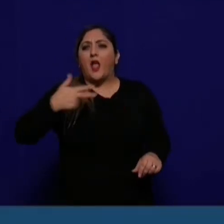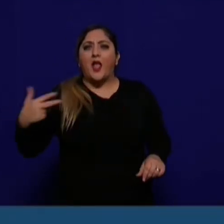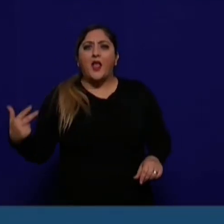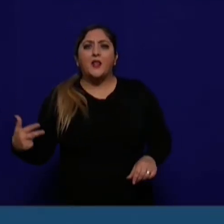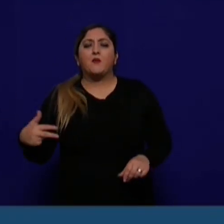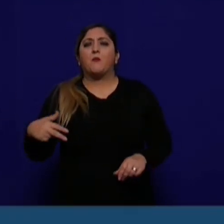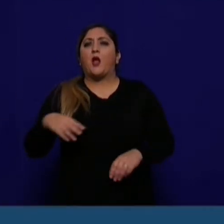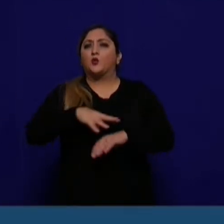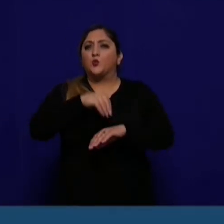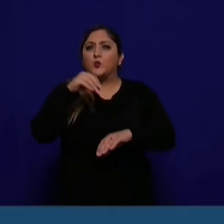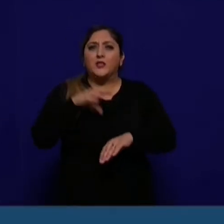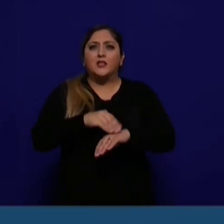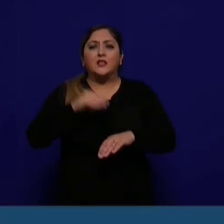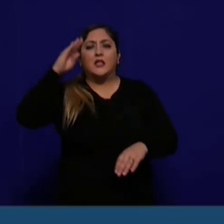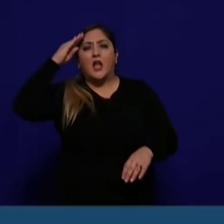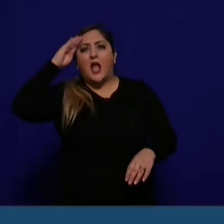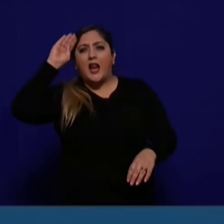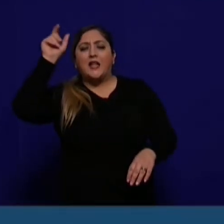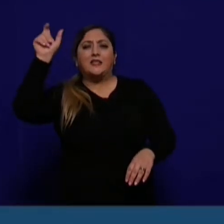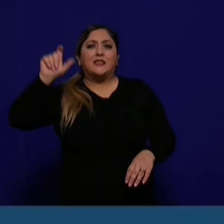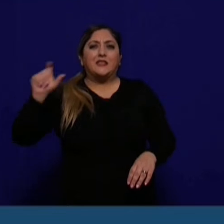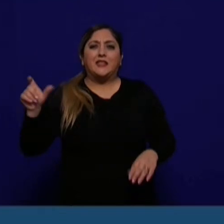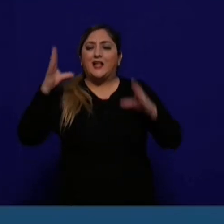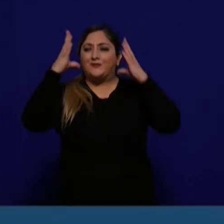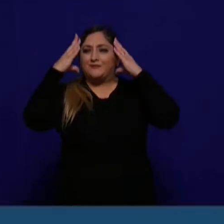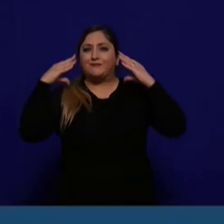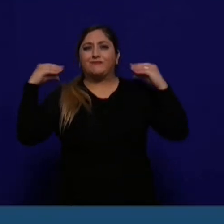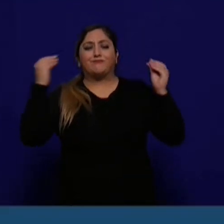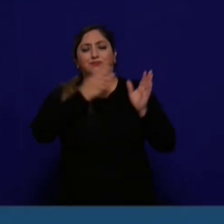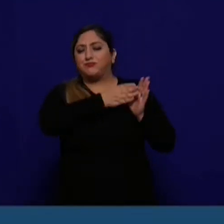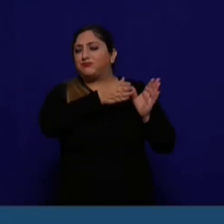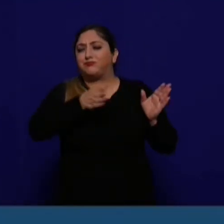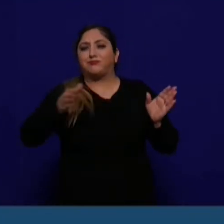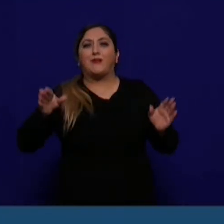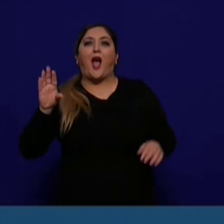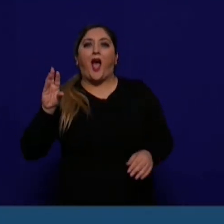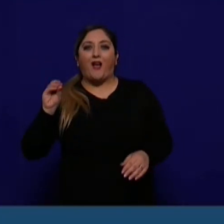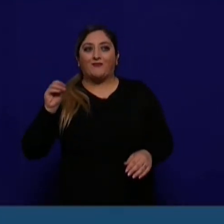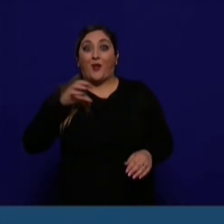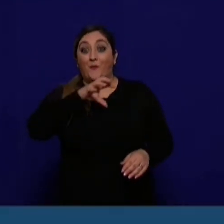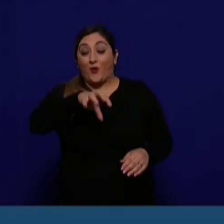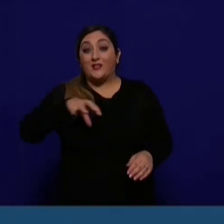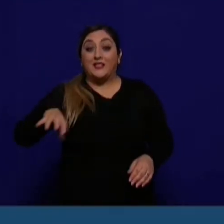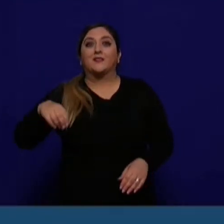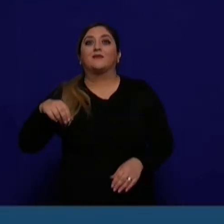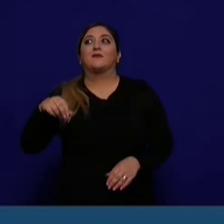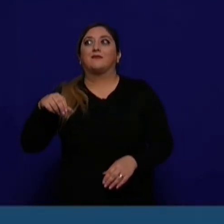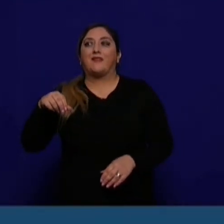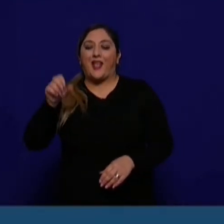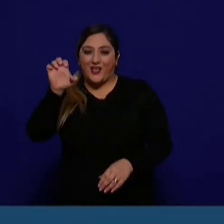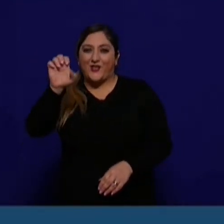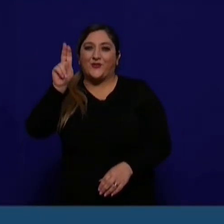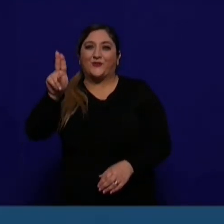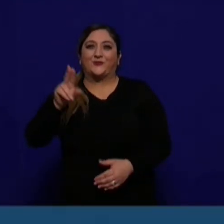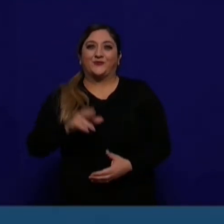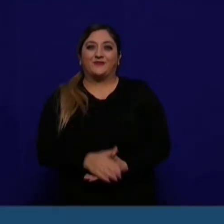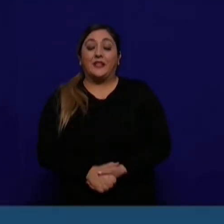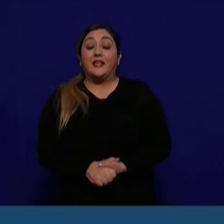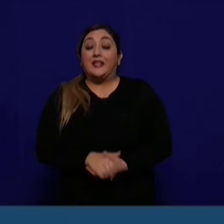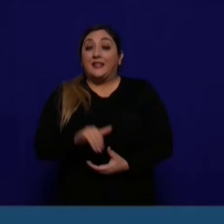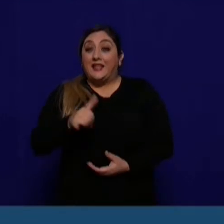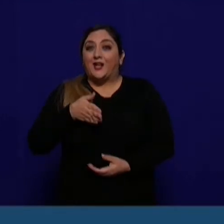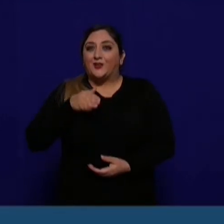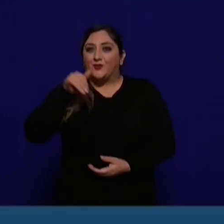Germany, Ireland, Italy, Latvja, Netherlands, Norway, Poland, Slovenja u Spanja. Ġifieri jekk ħadd tmur f'dawn il-pajjiżi u għandek